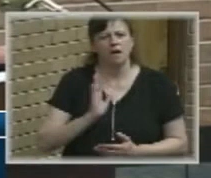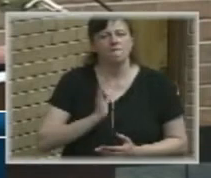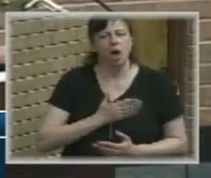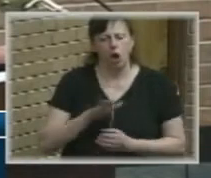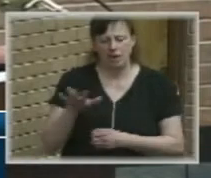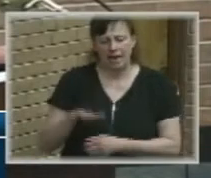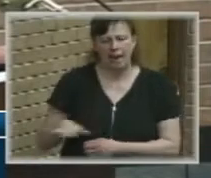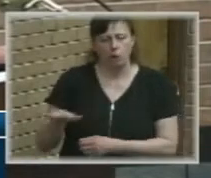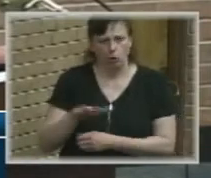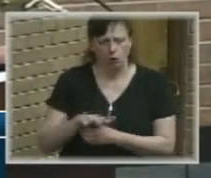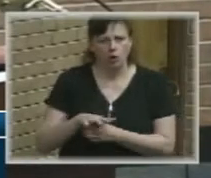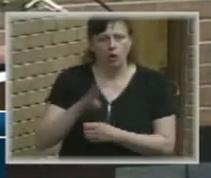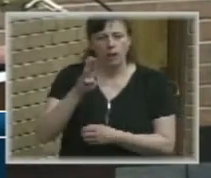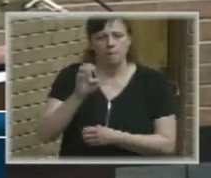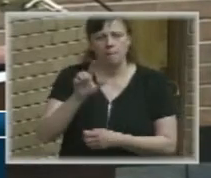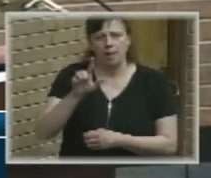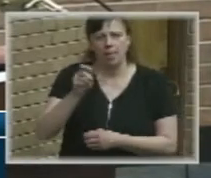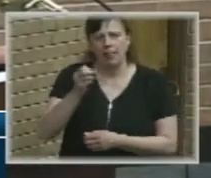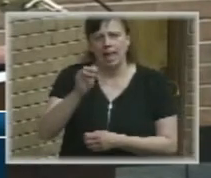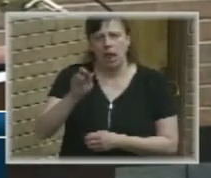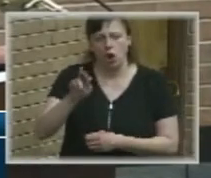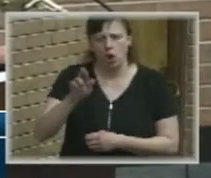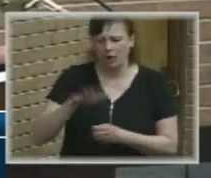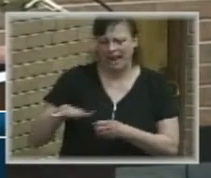neighborhood, which is Bel Air.